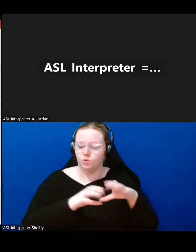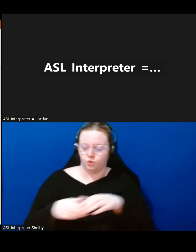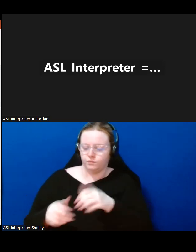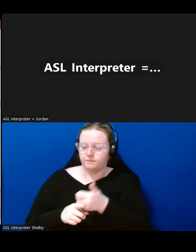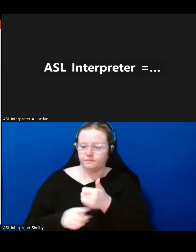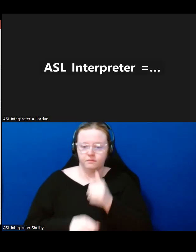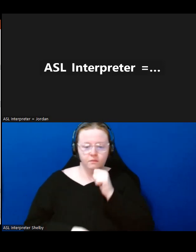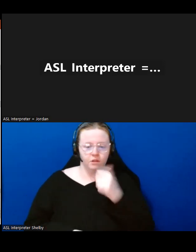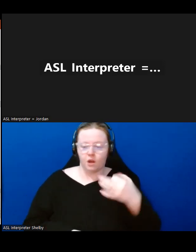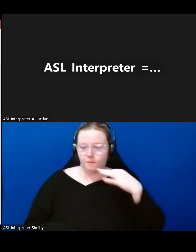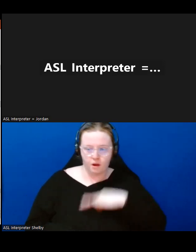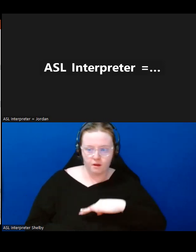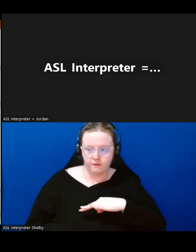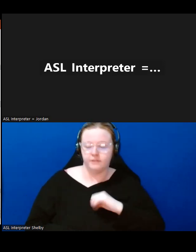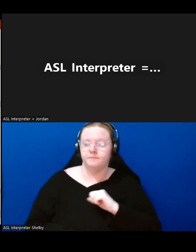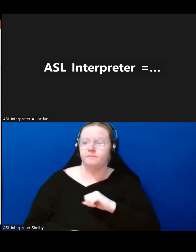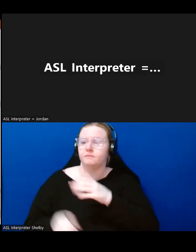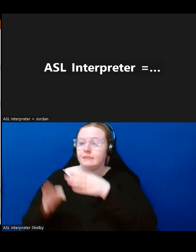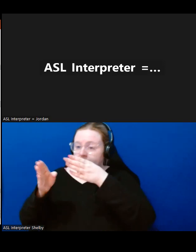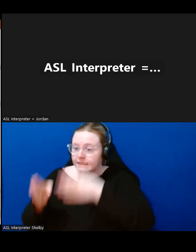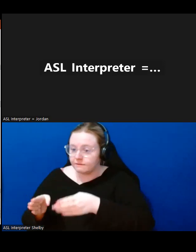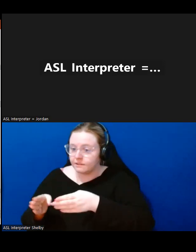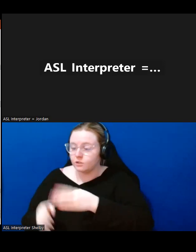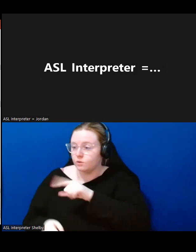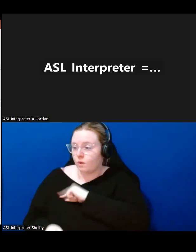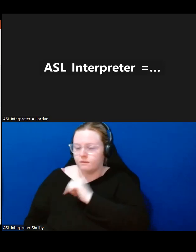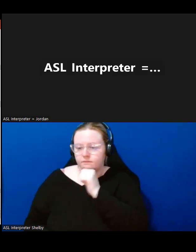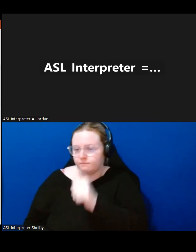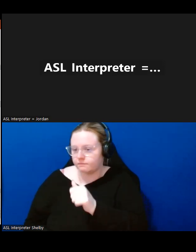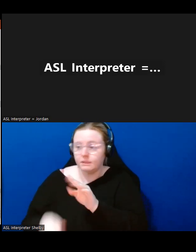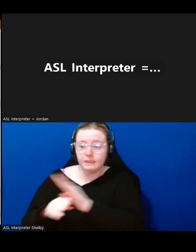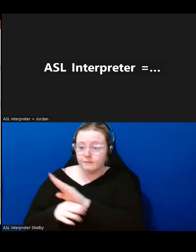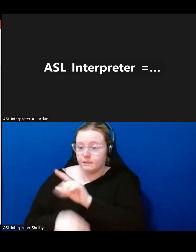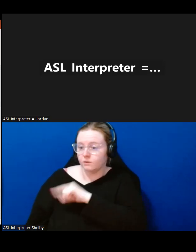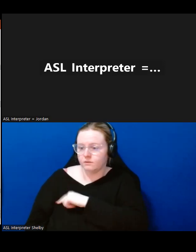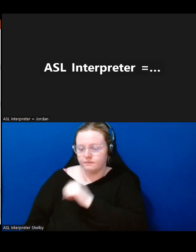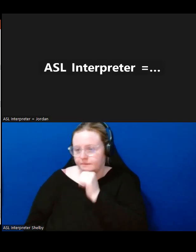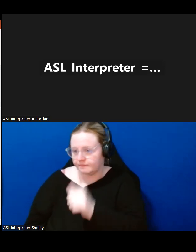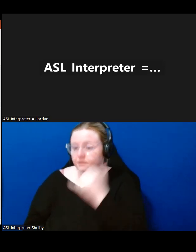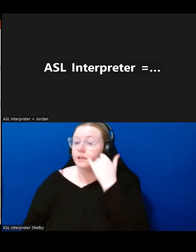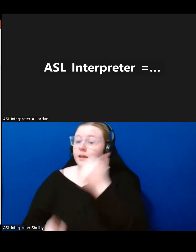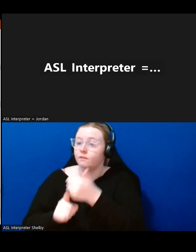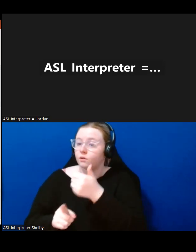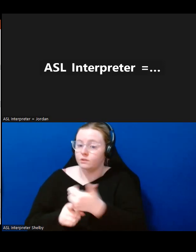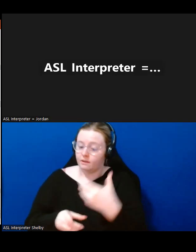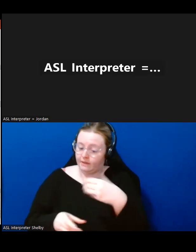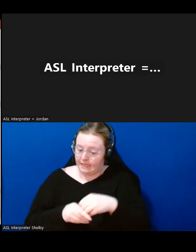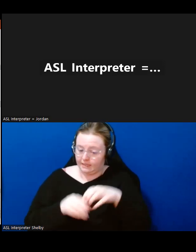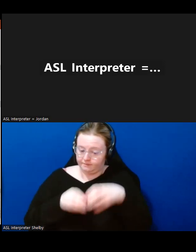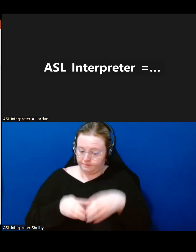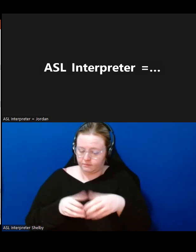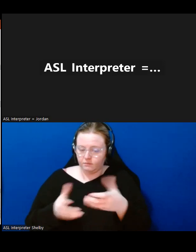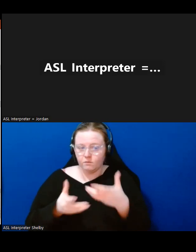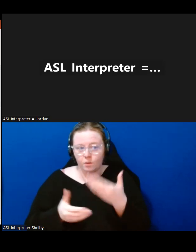and businesses are not eligible. So even though you might be part of the coalition to get our newsletters and find out what's going on